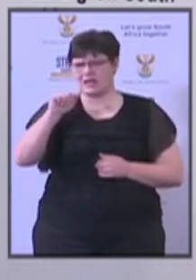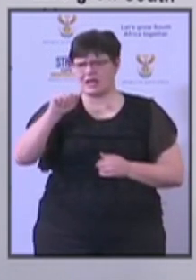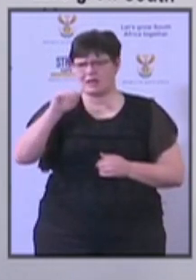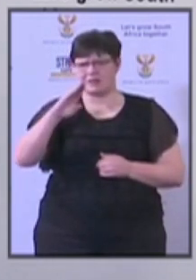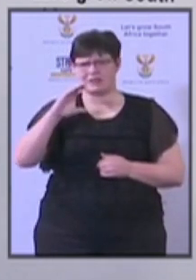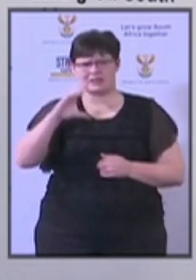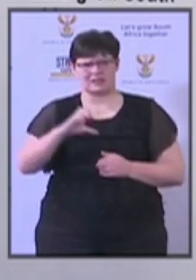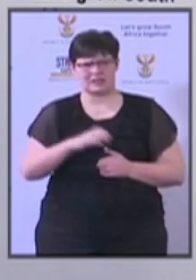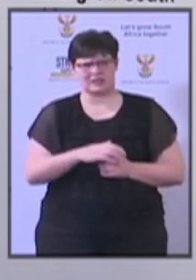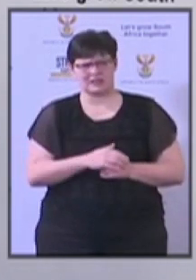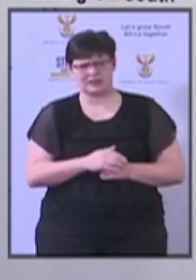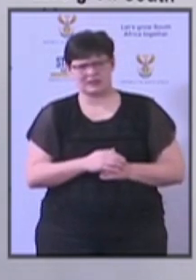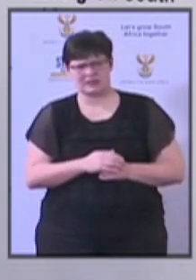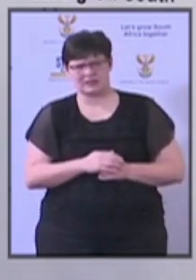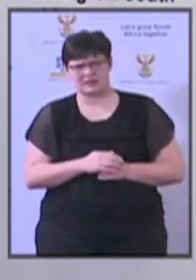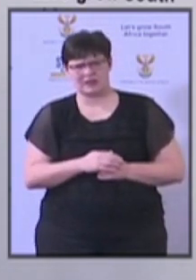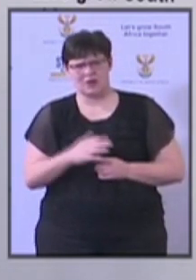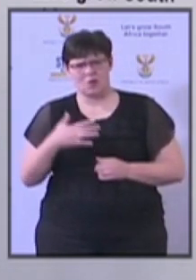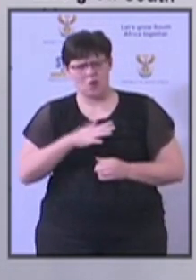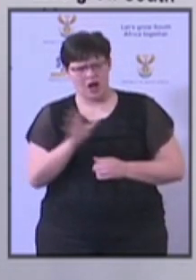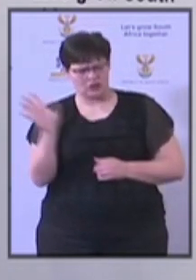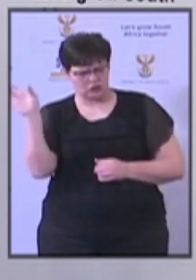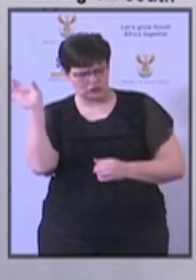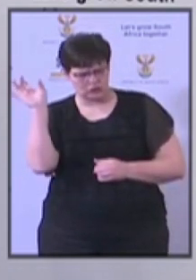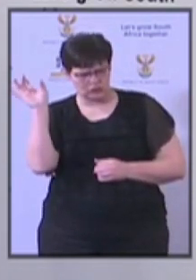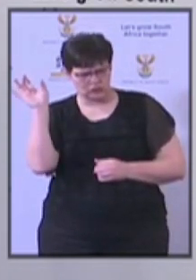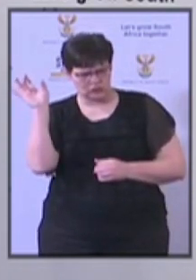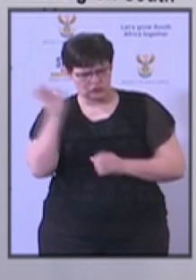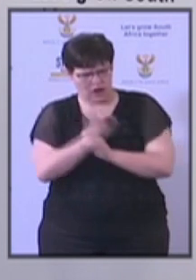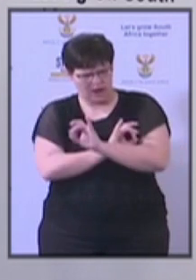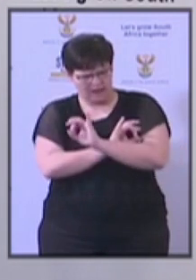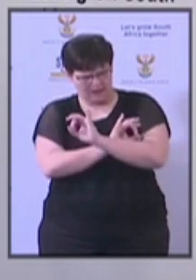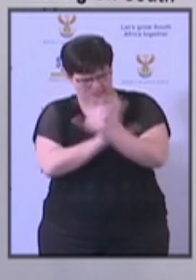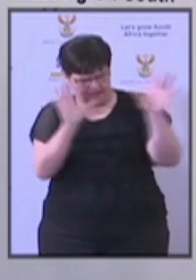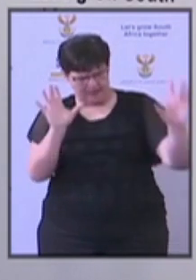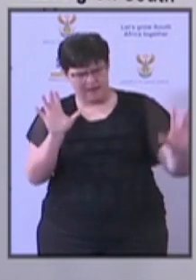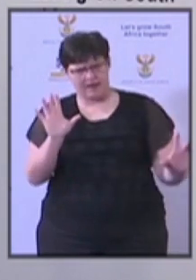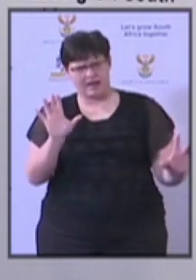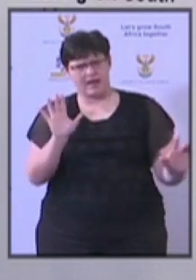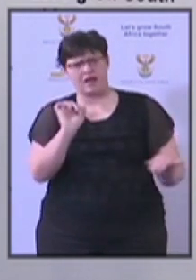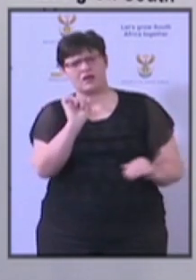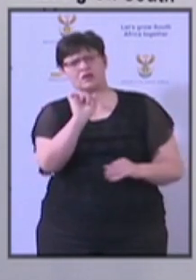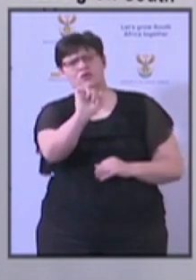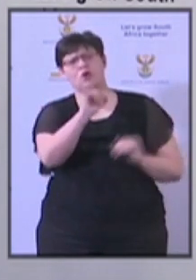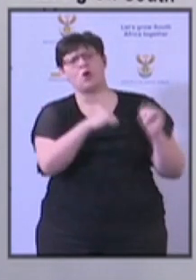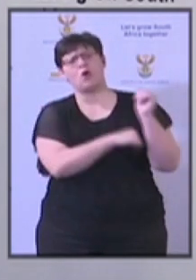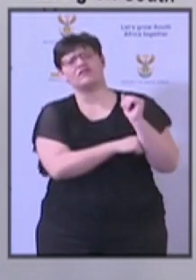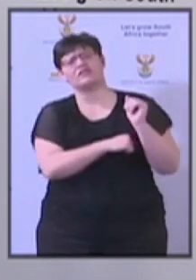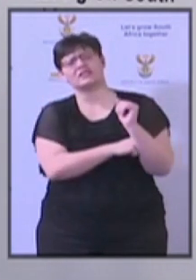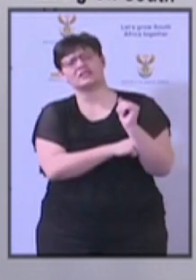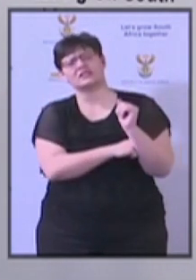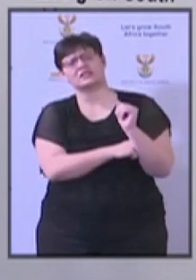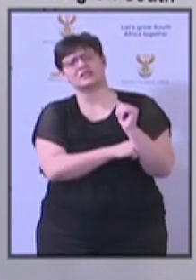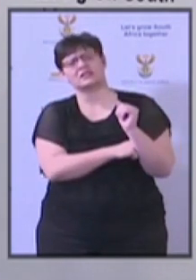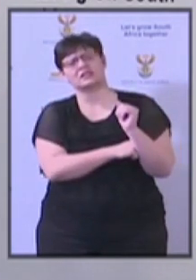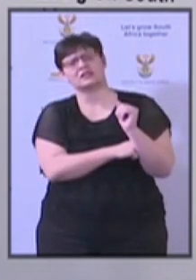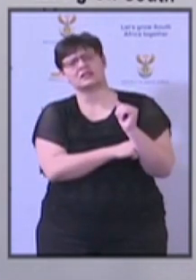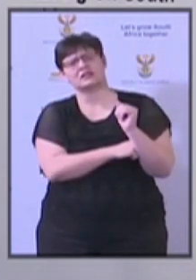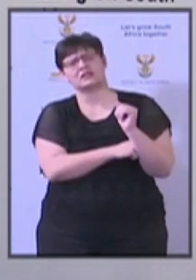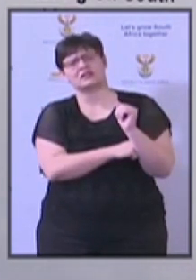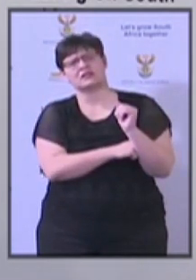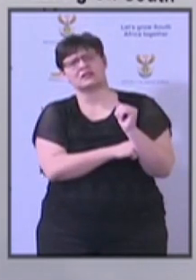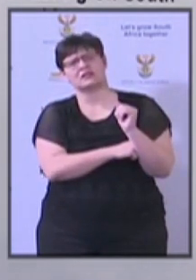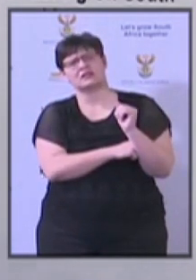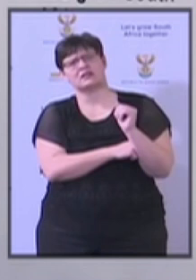News. I want to get clarity on this closure of your offices on the basis of a